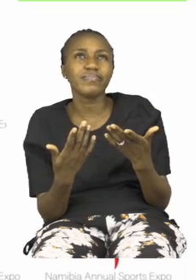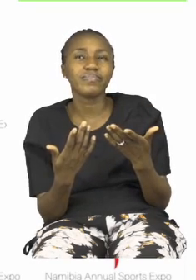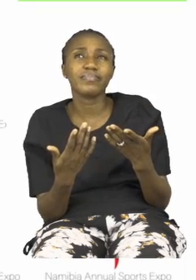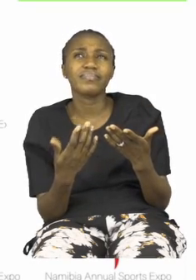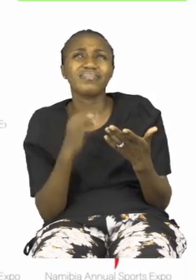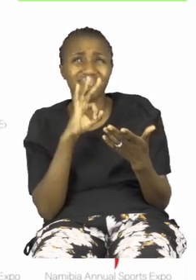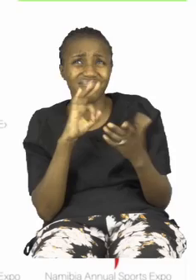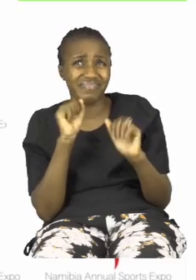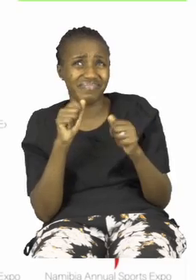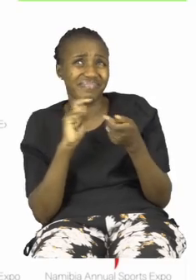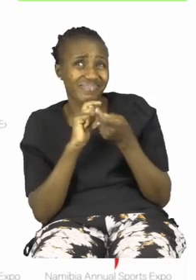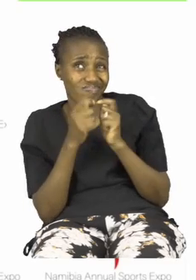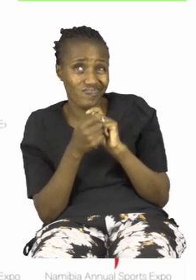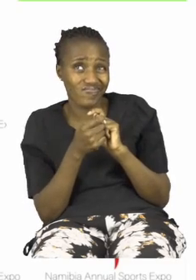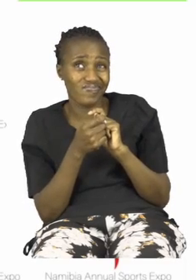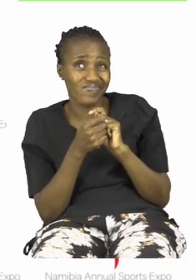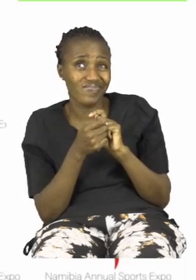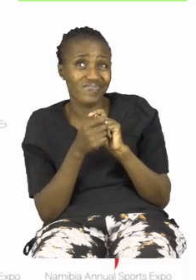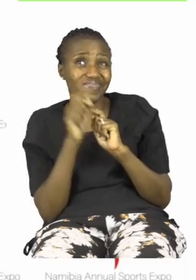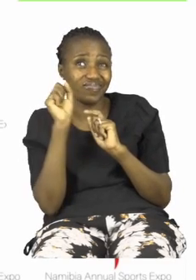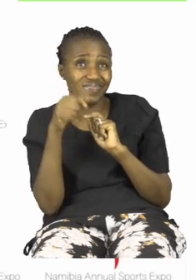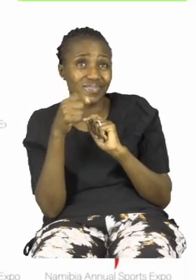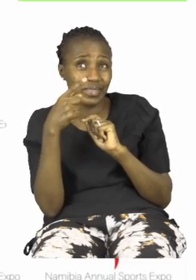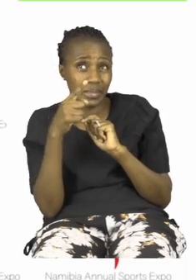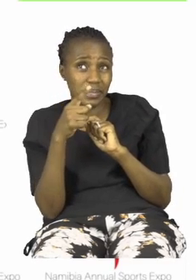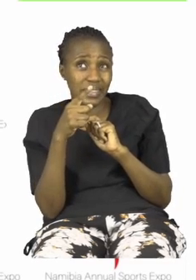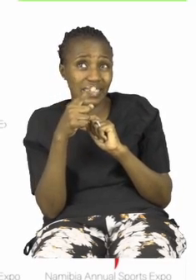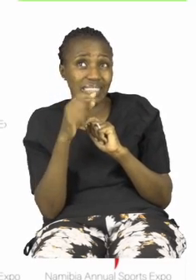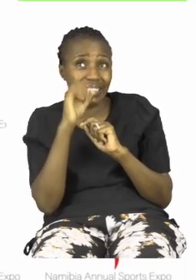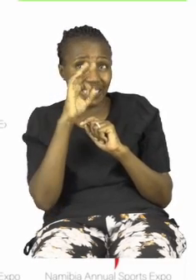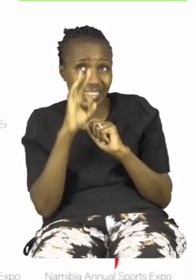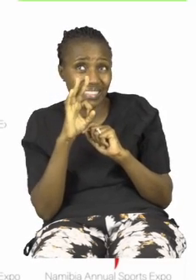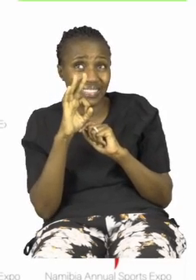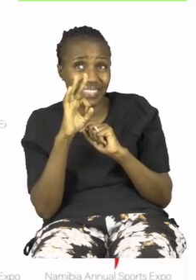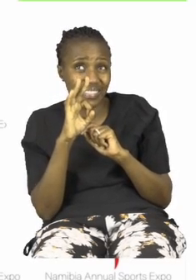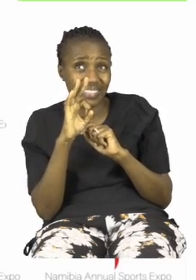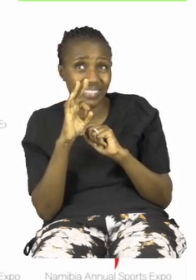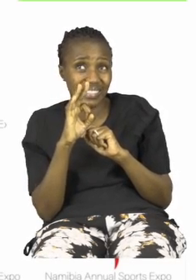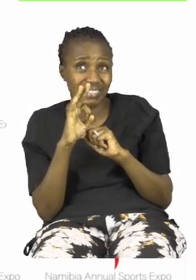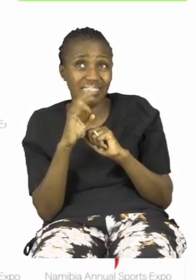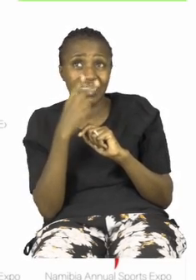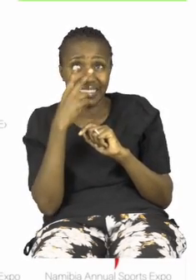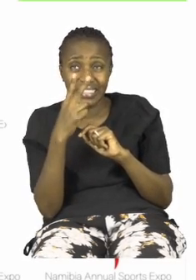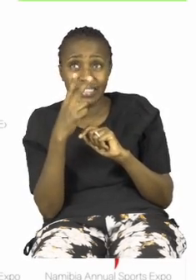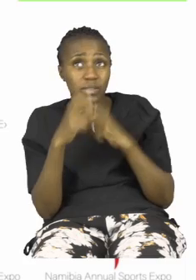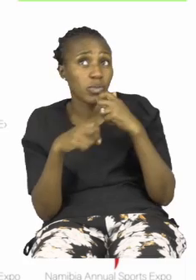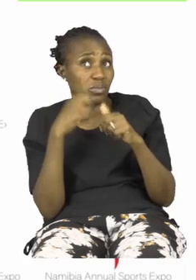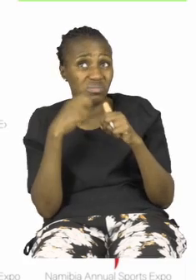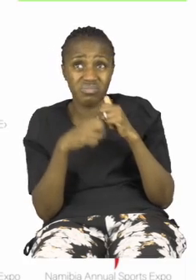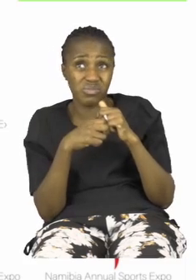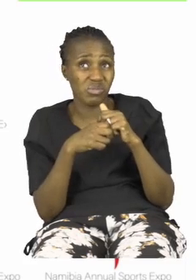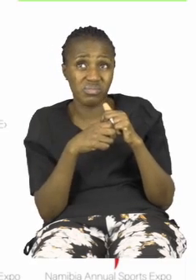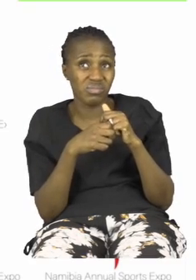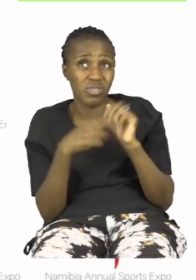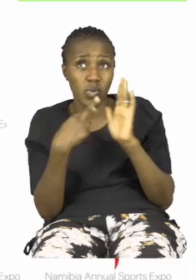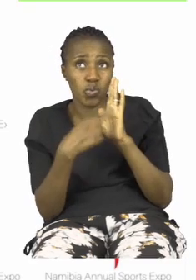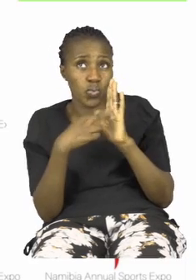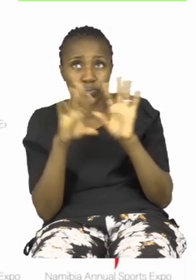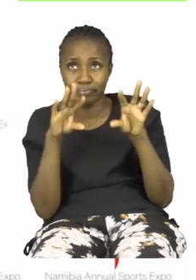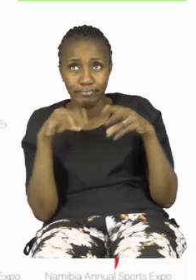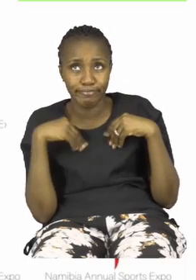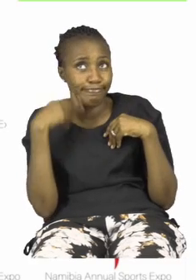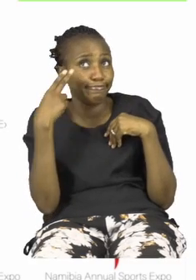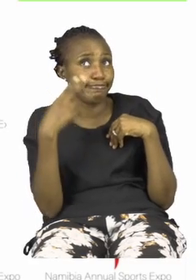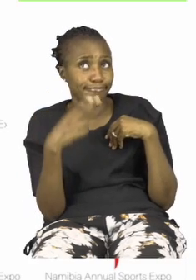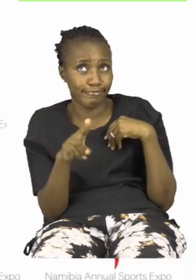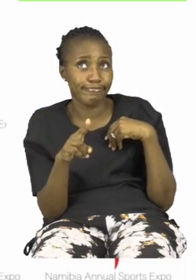a game, you can, but you'll most likely be caught and kicked, because that's, we call it hacking. You're not allowed to do that, or exploiting.